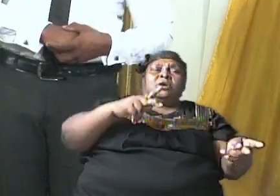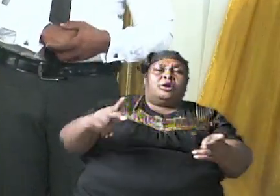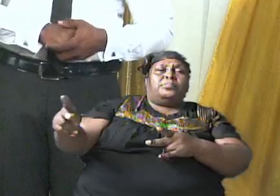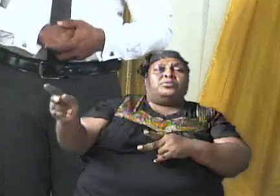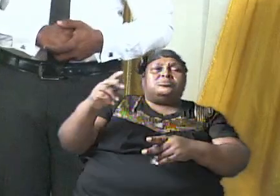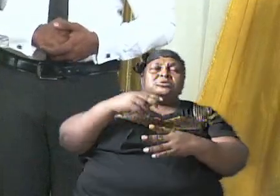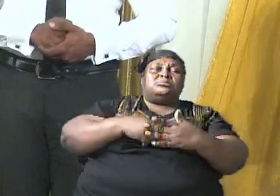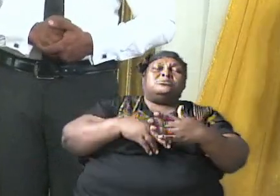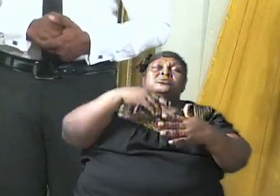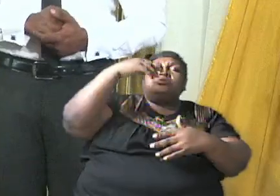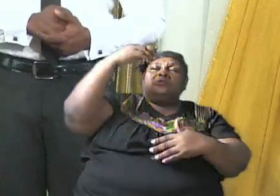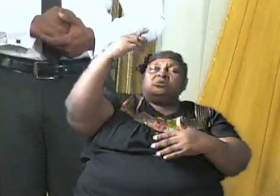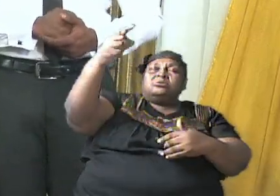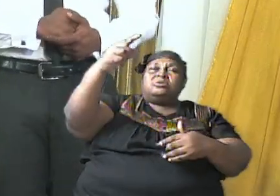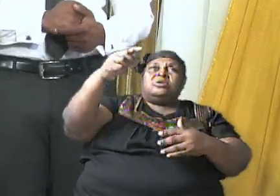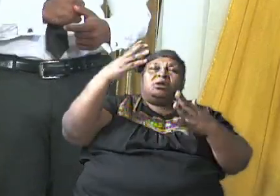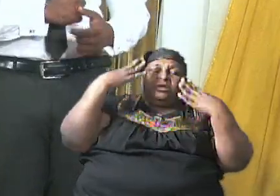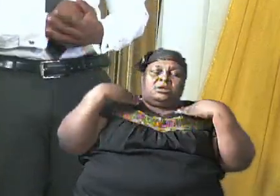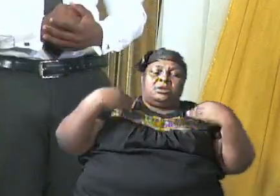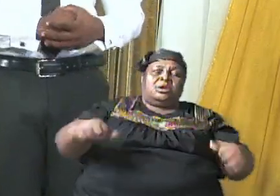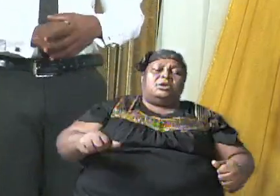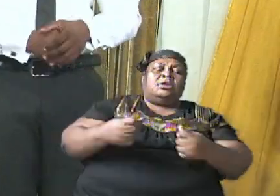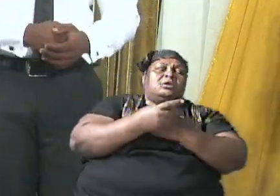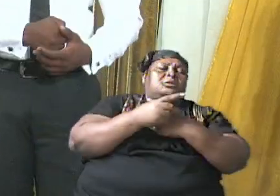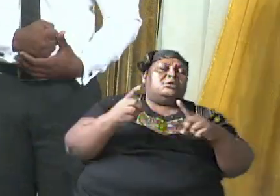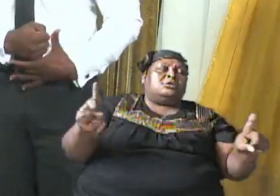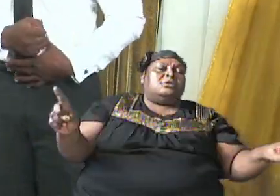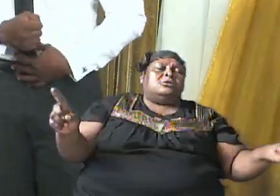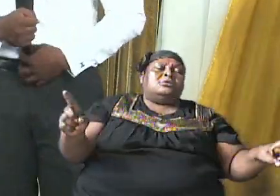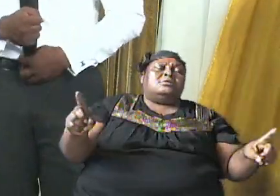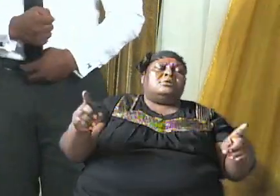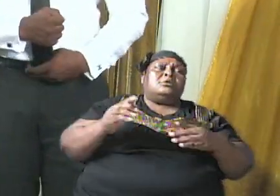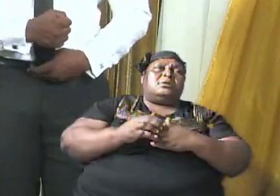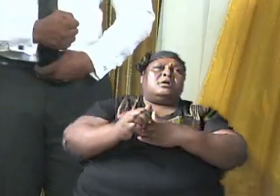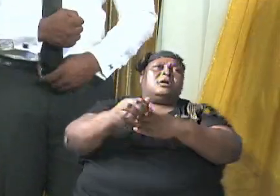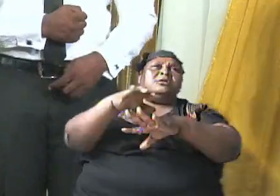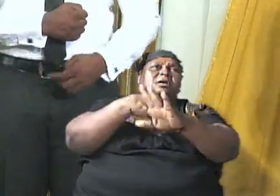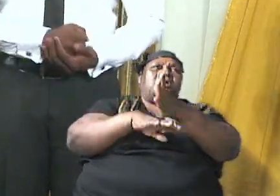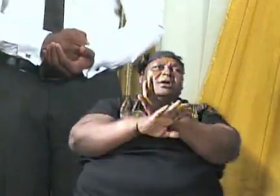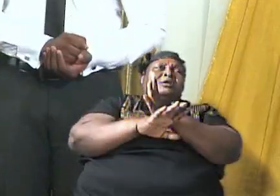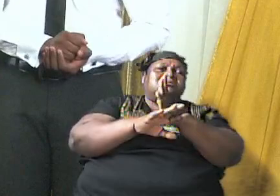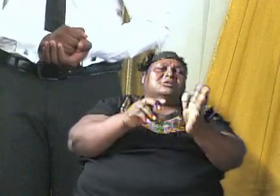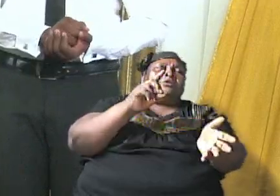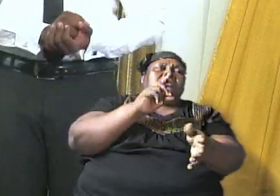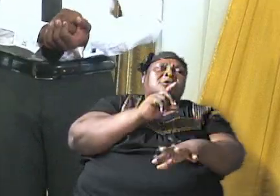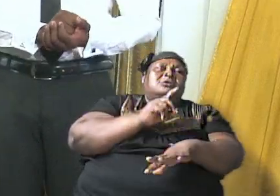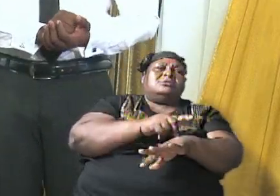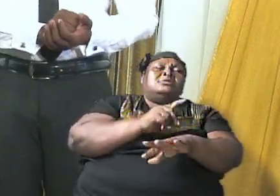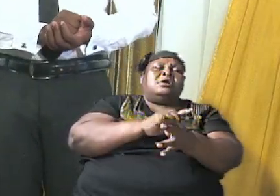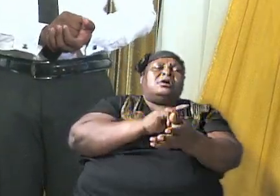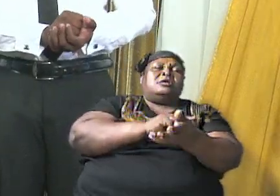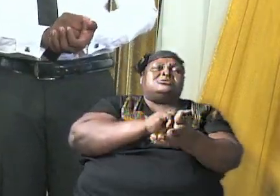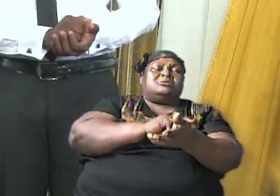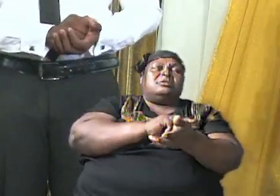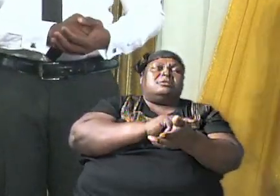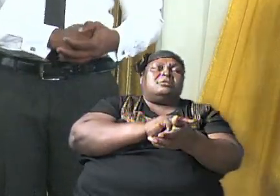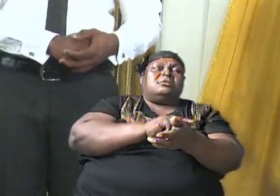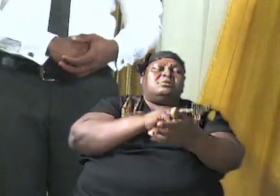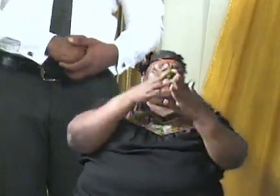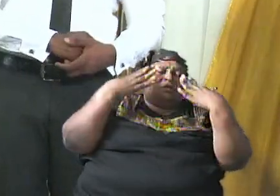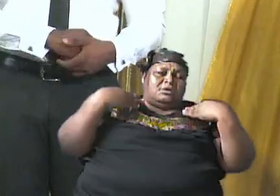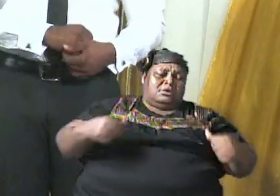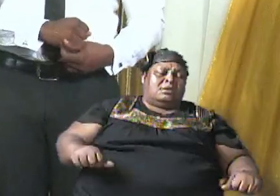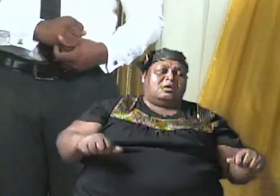him before you for healing and deliverance. Guide the hands of the doctor. Heal him, Lord Jesus,